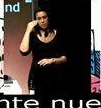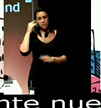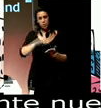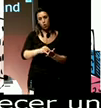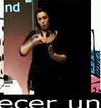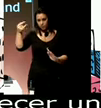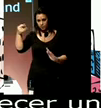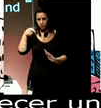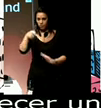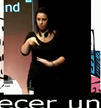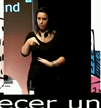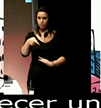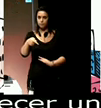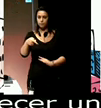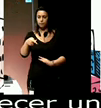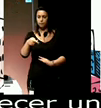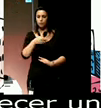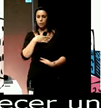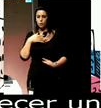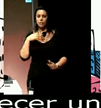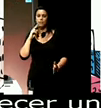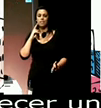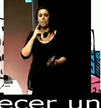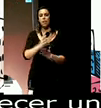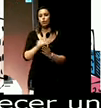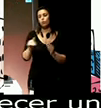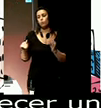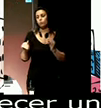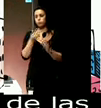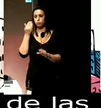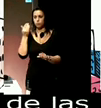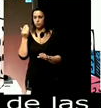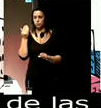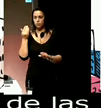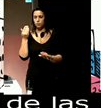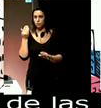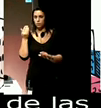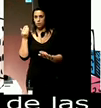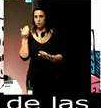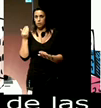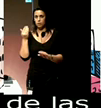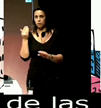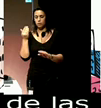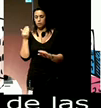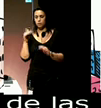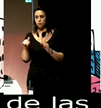technology to contribute with its innovative dimension